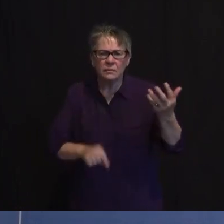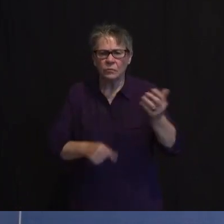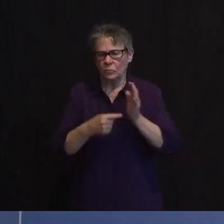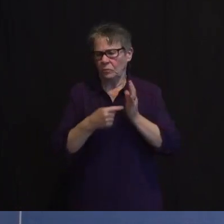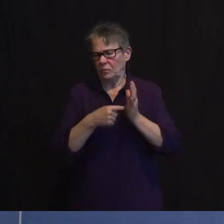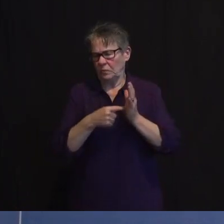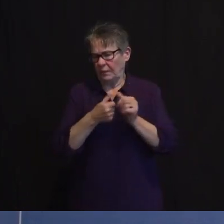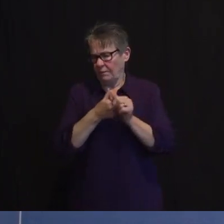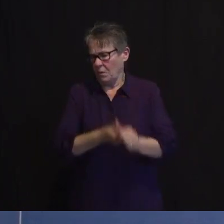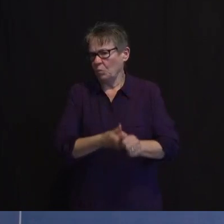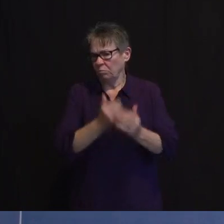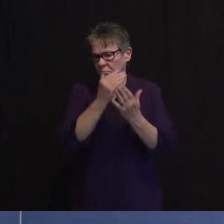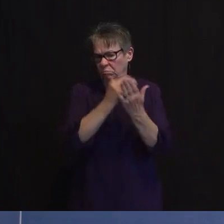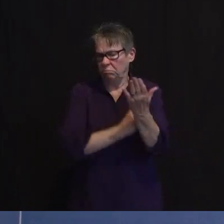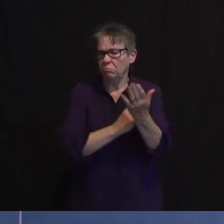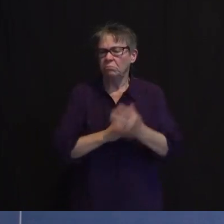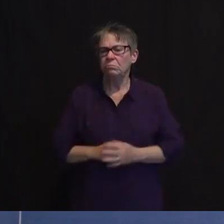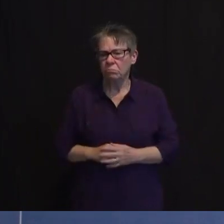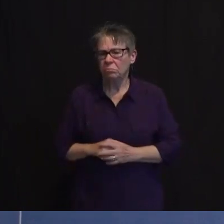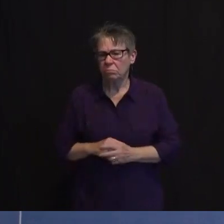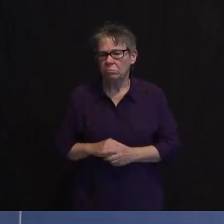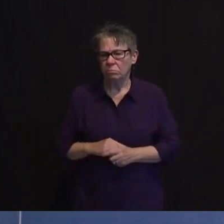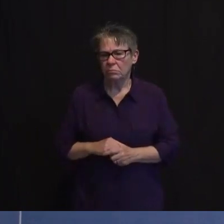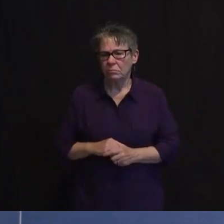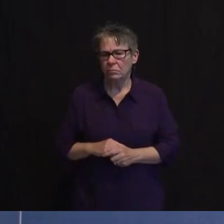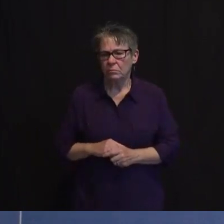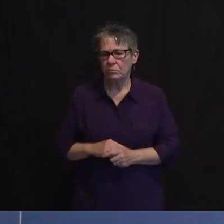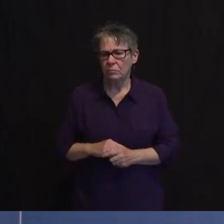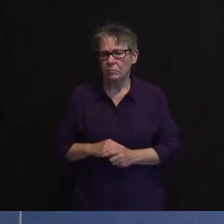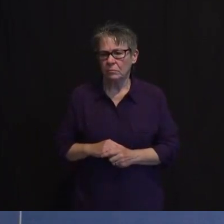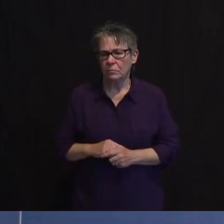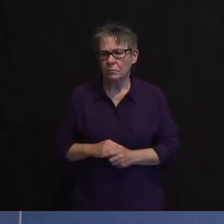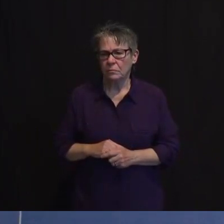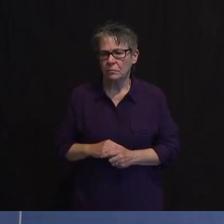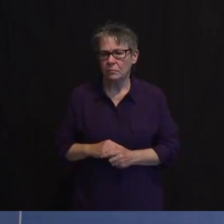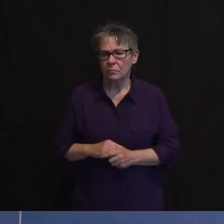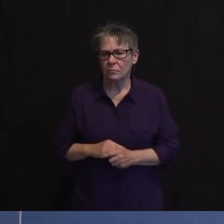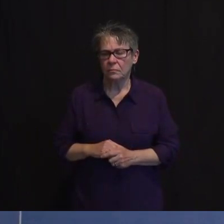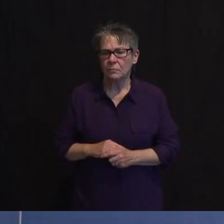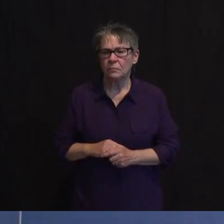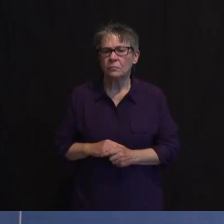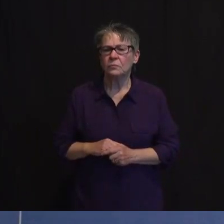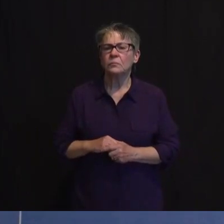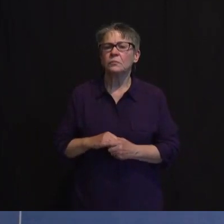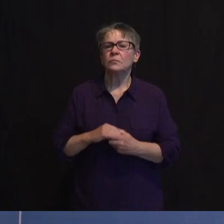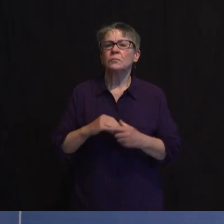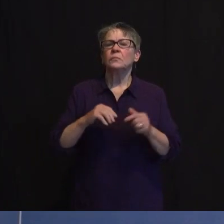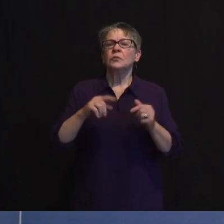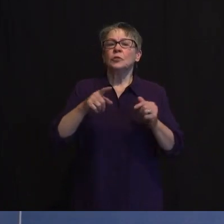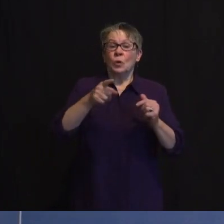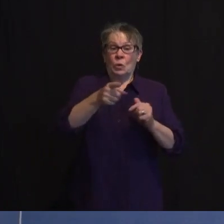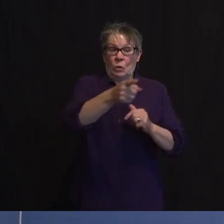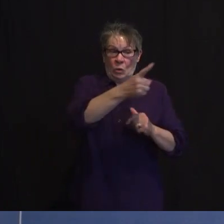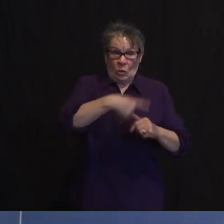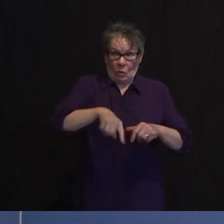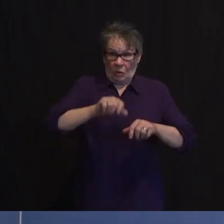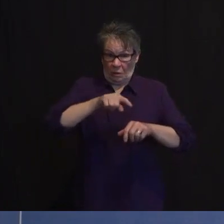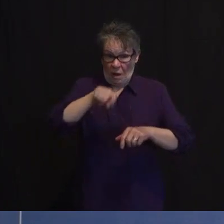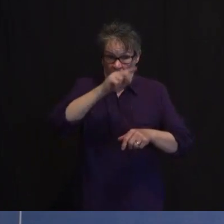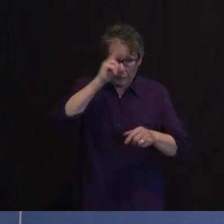it was adopted after review and input from our multidisciplinary professional advisory committee.